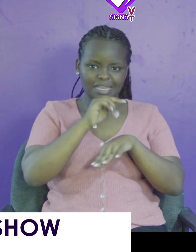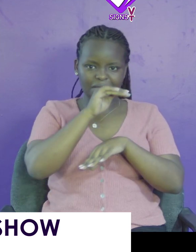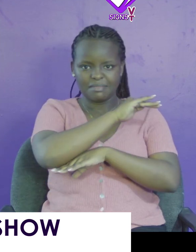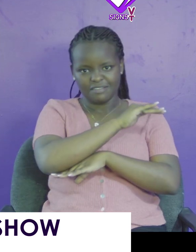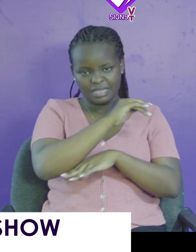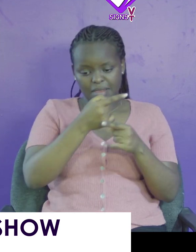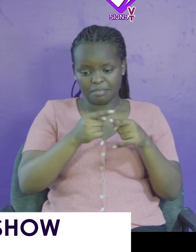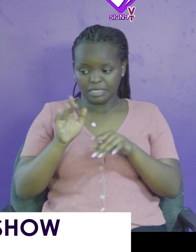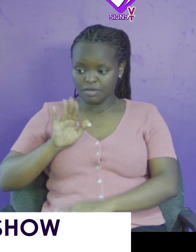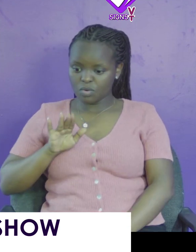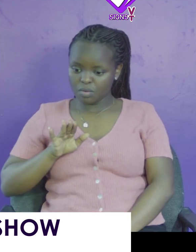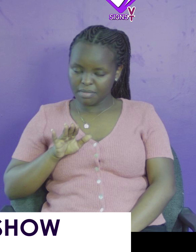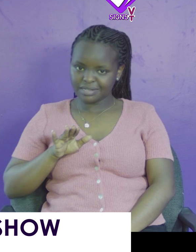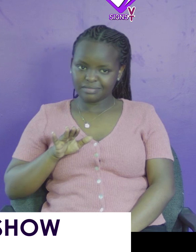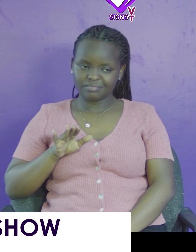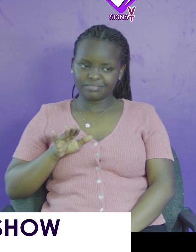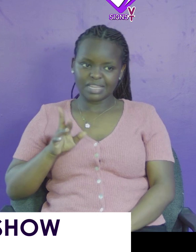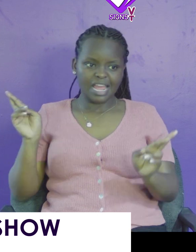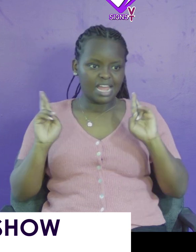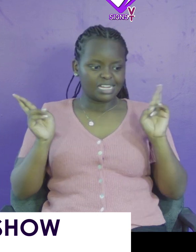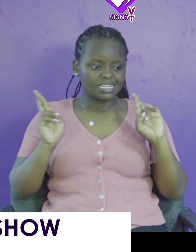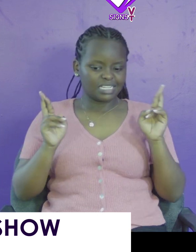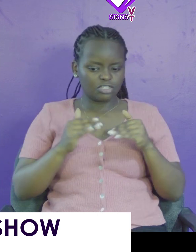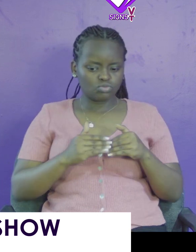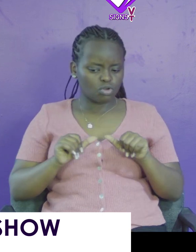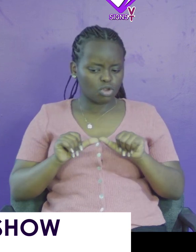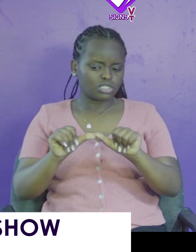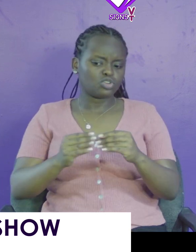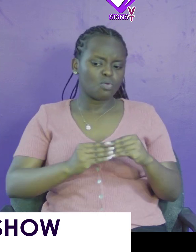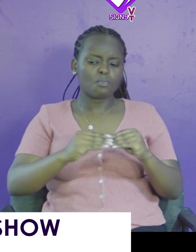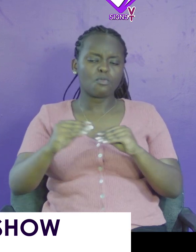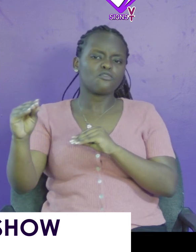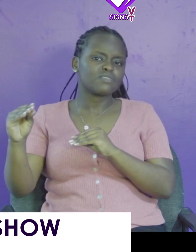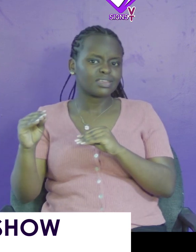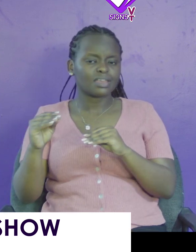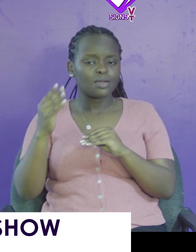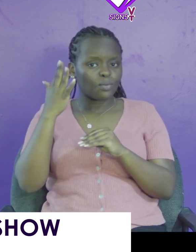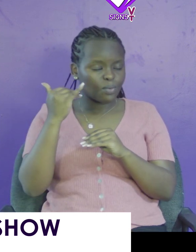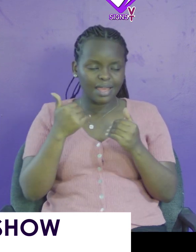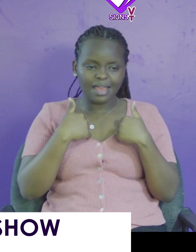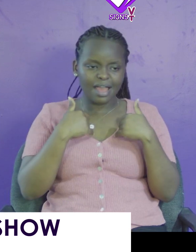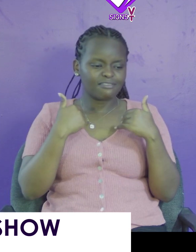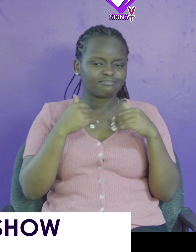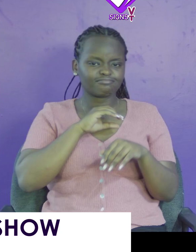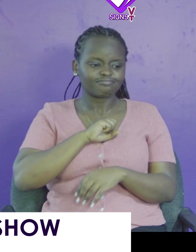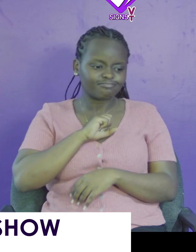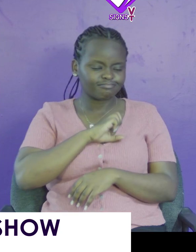woman is already ready to get moving again. She's ready to go because she has been helped. That is, what do you have to say about this? This